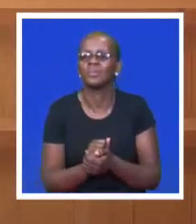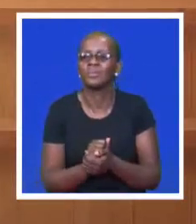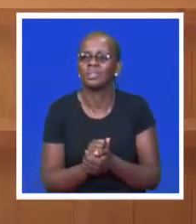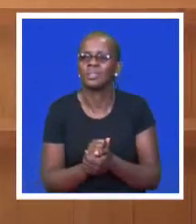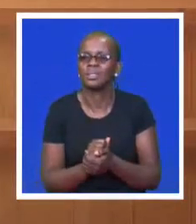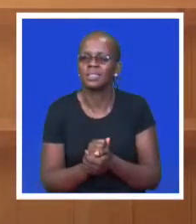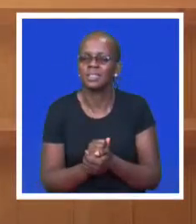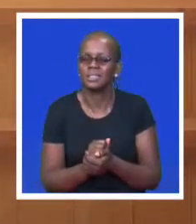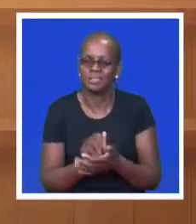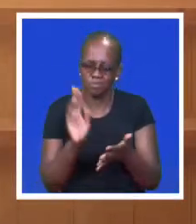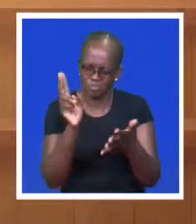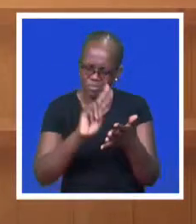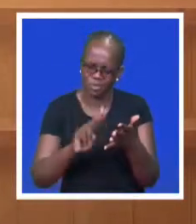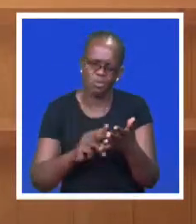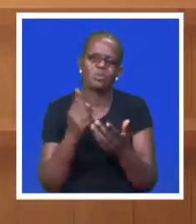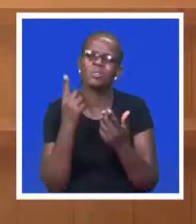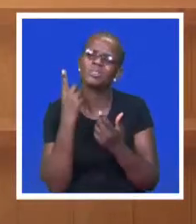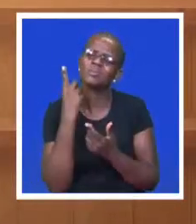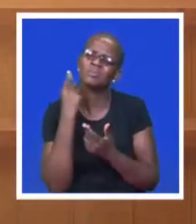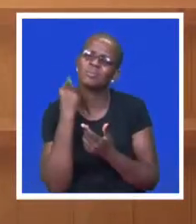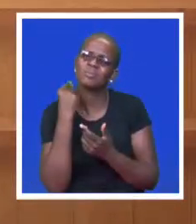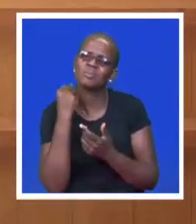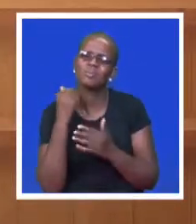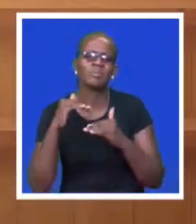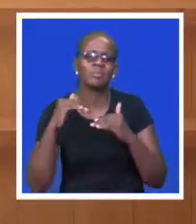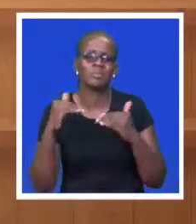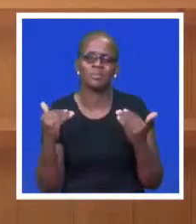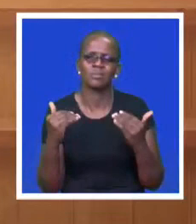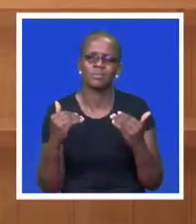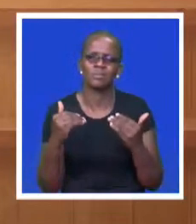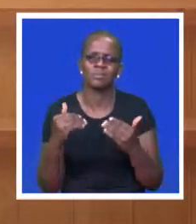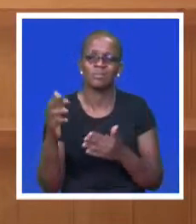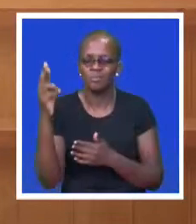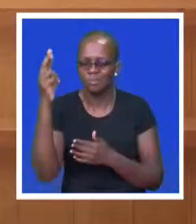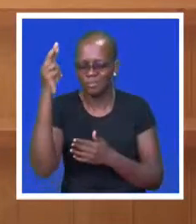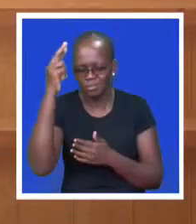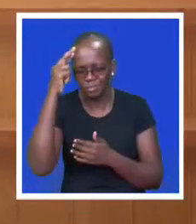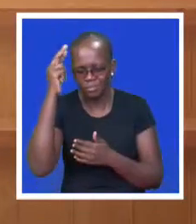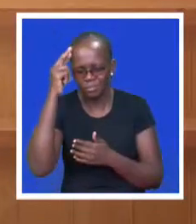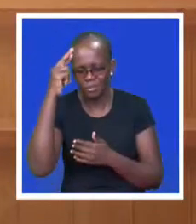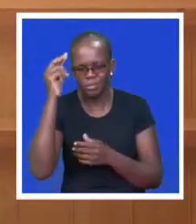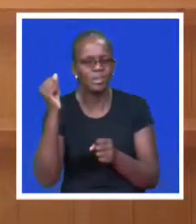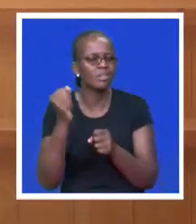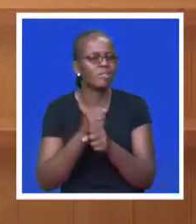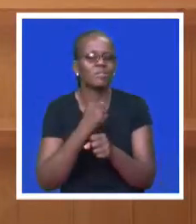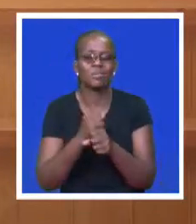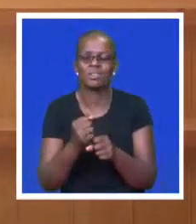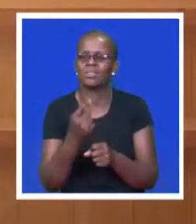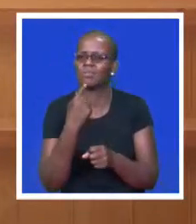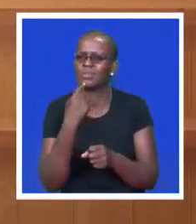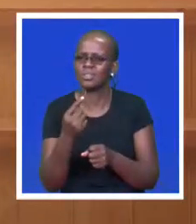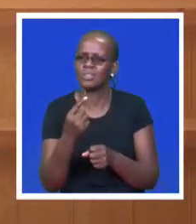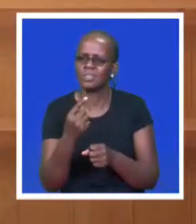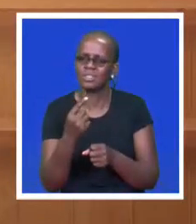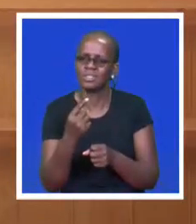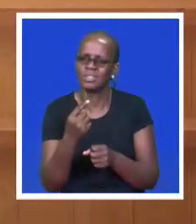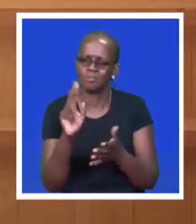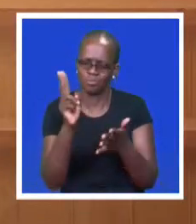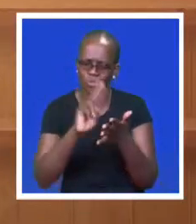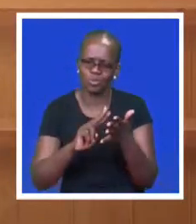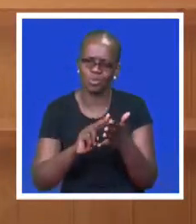very interesting. Remember, dear Lena, we don't say a story is nice, but we say a story is